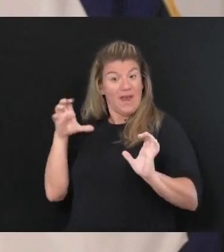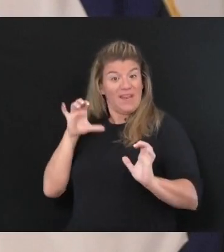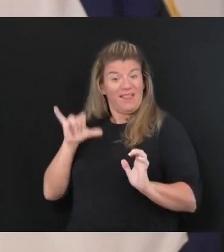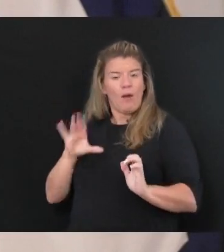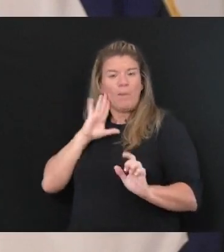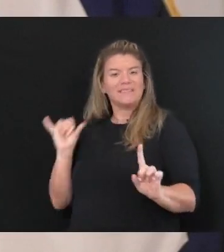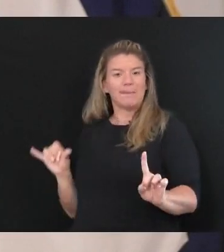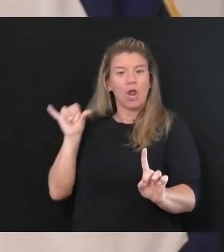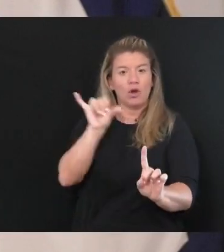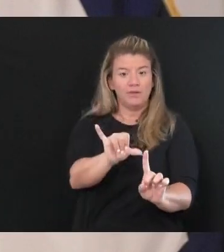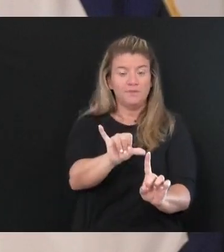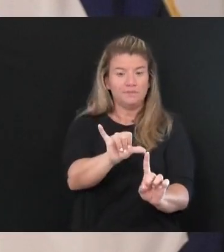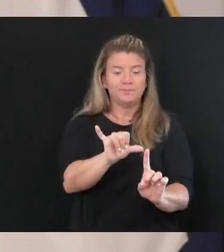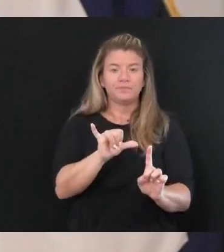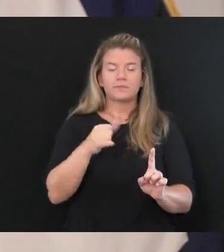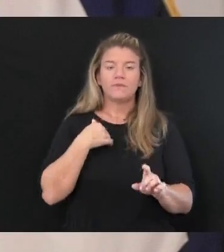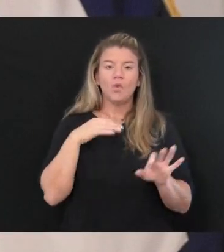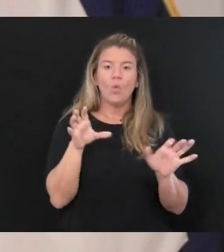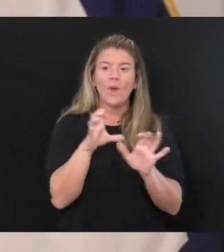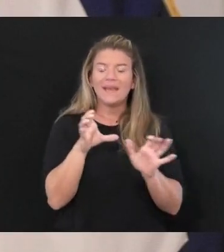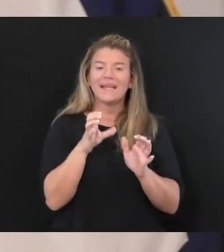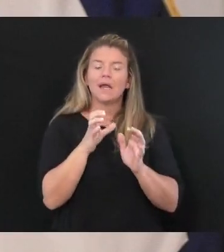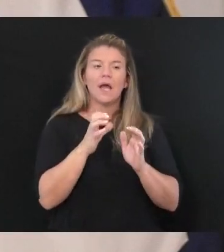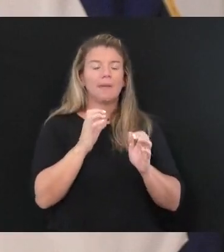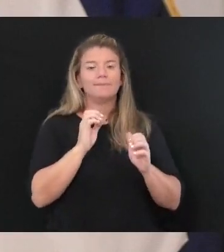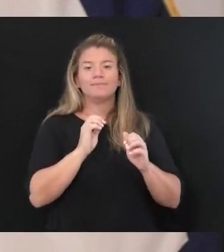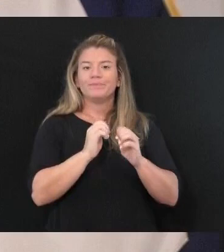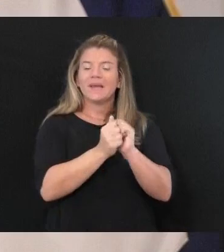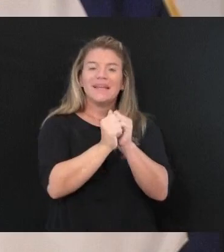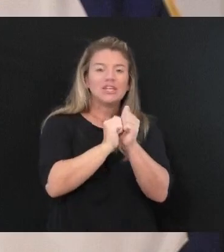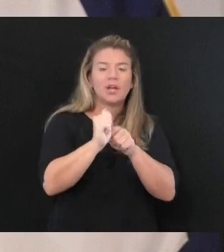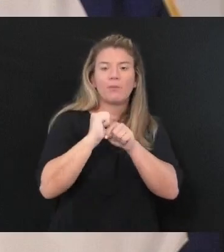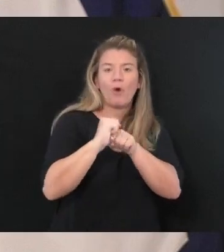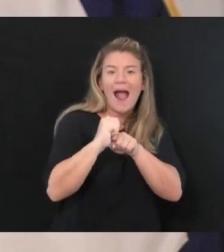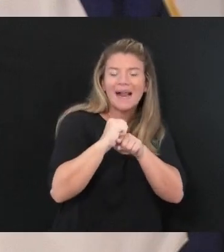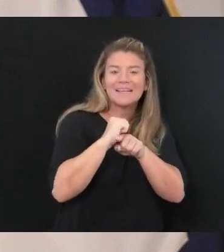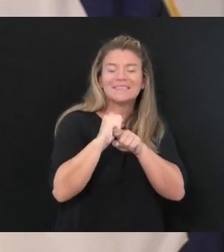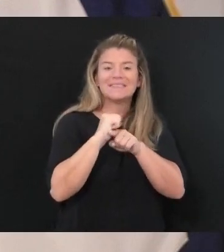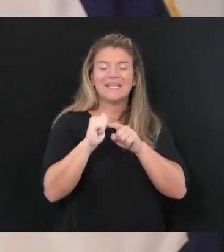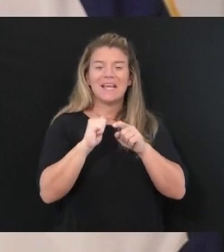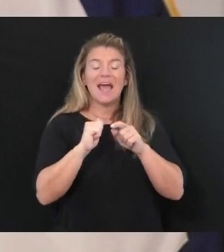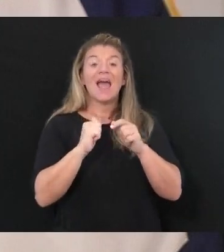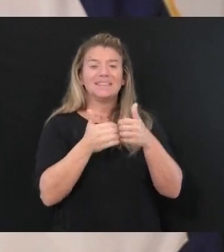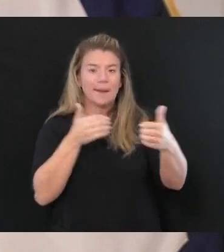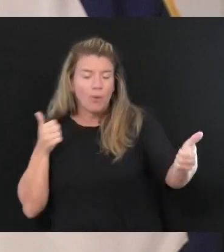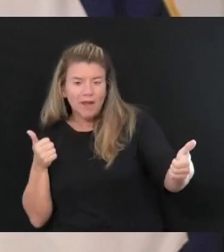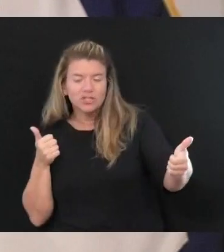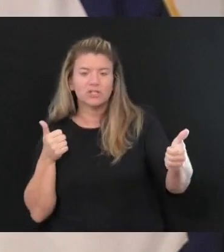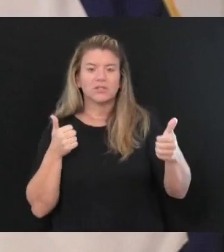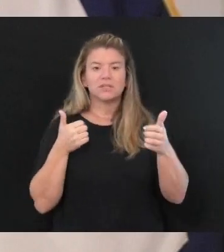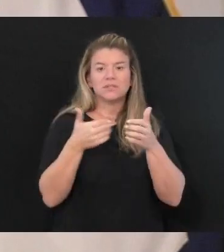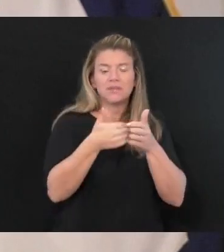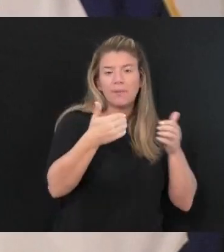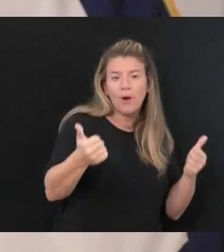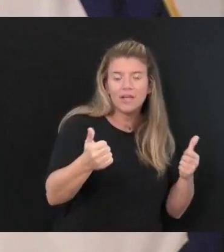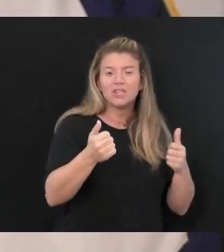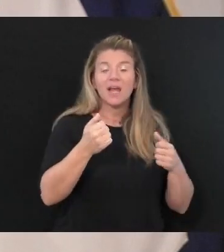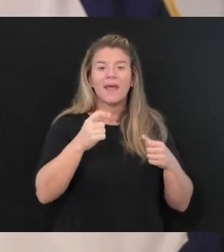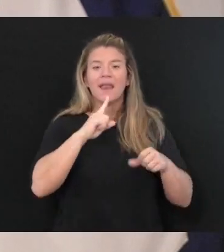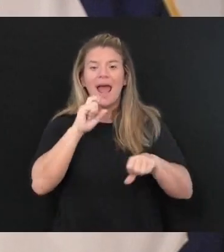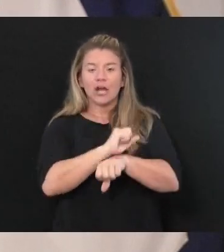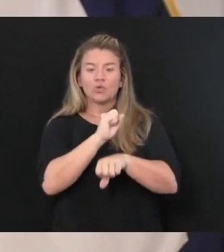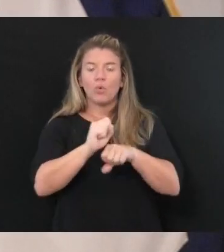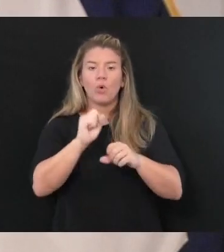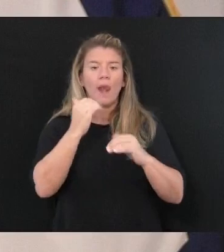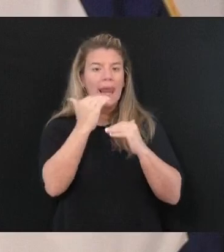we did was we did so much conditioning, then so much separation, then so much actual contact with